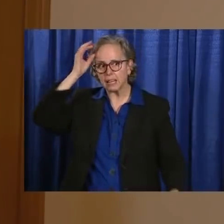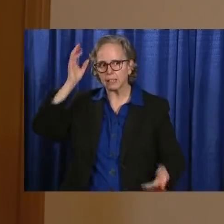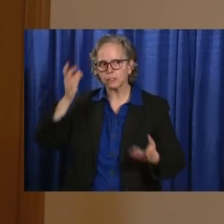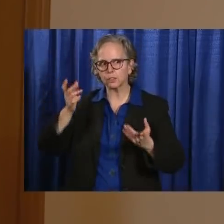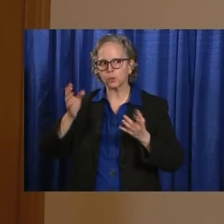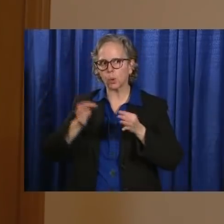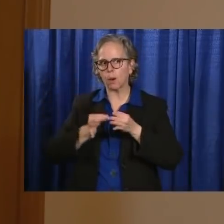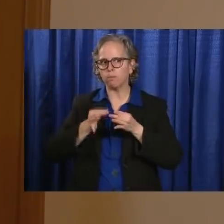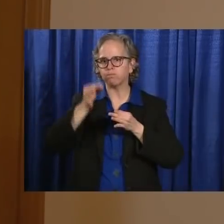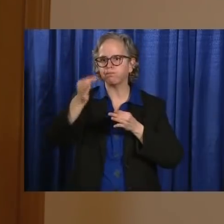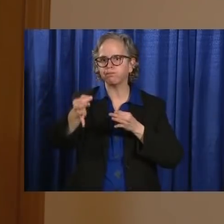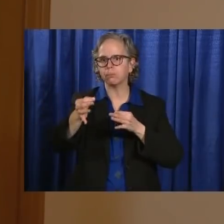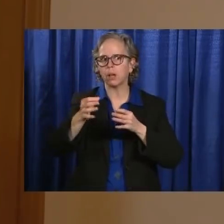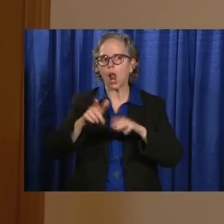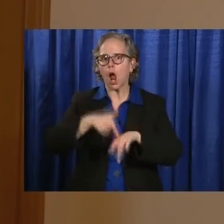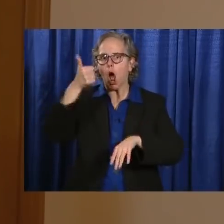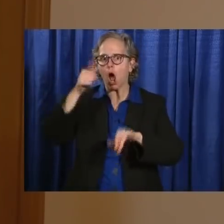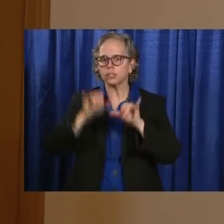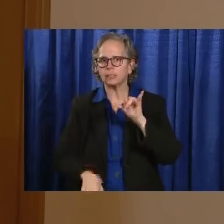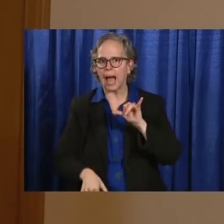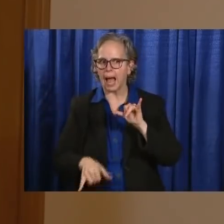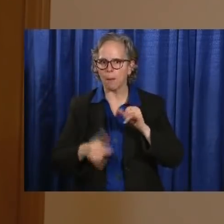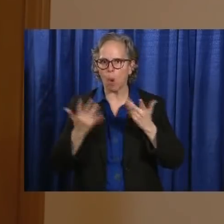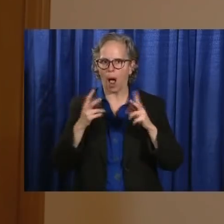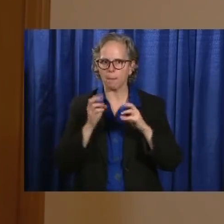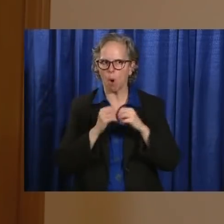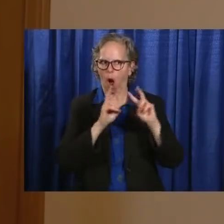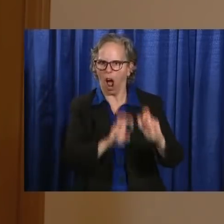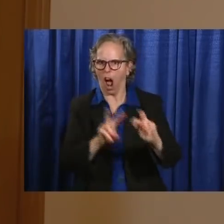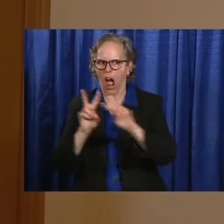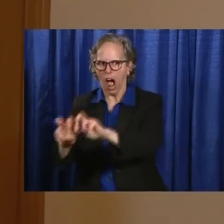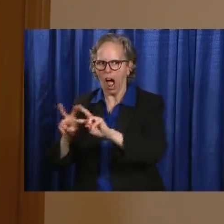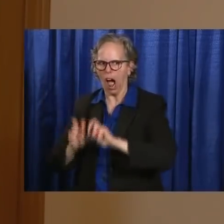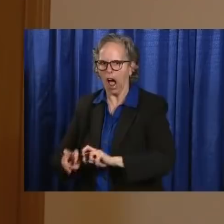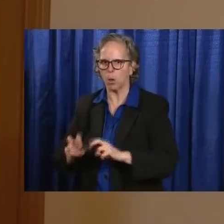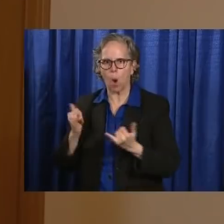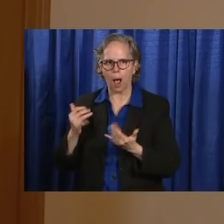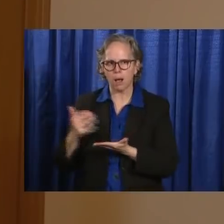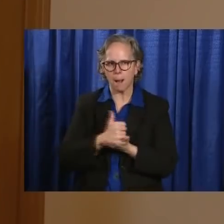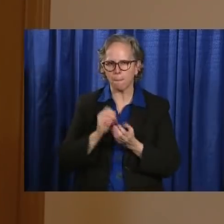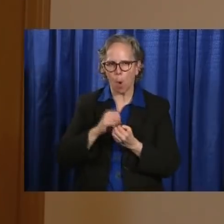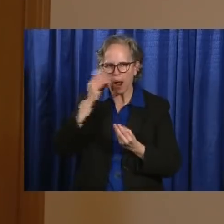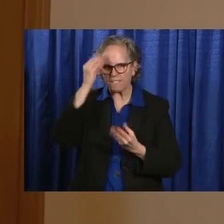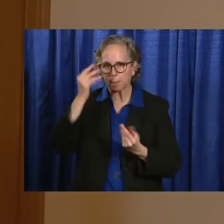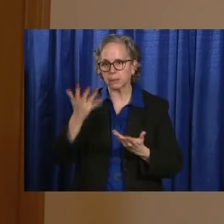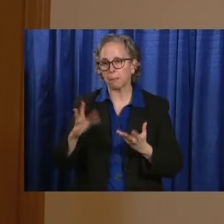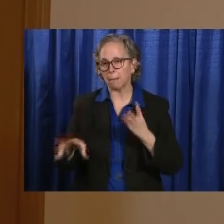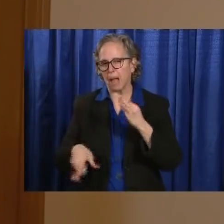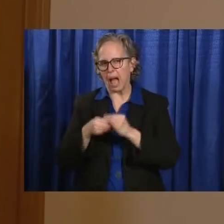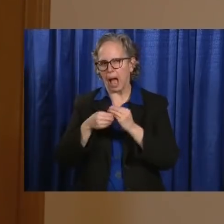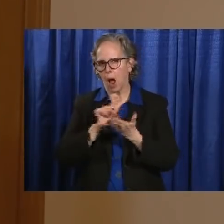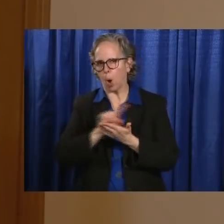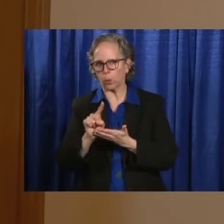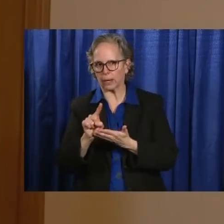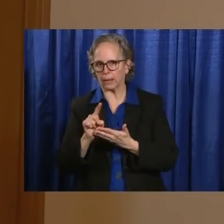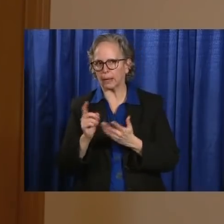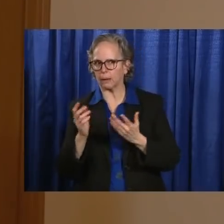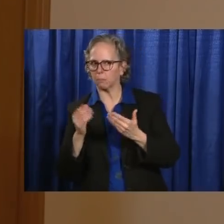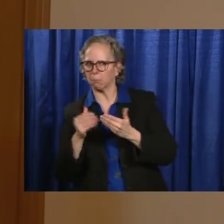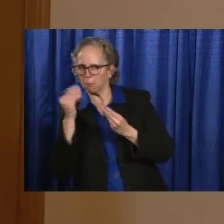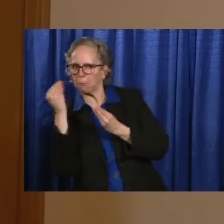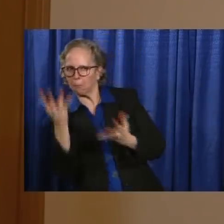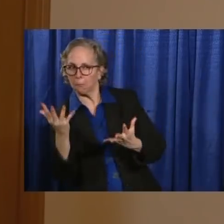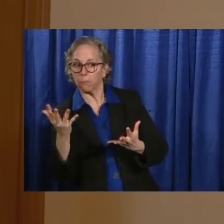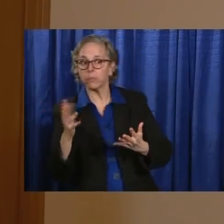there's much more to this. I'll have more details to announce in probably about a week. But we're working on standing up a